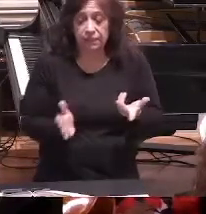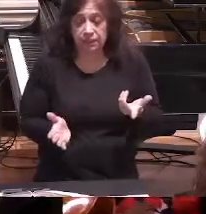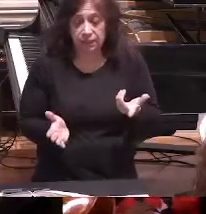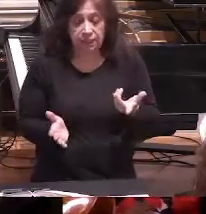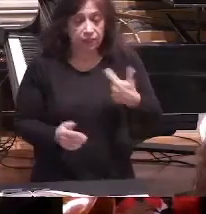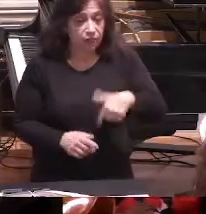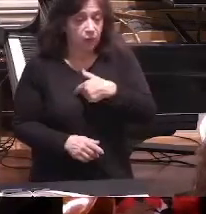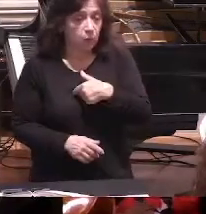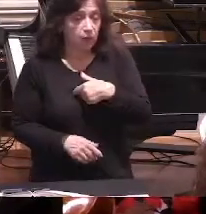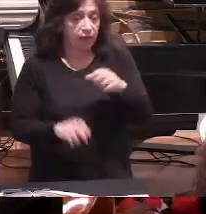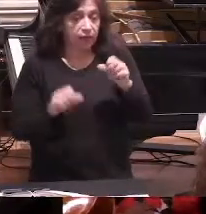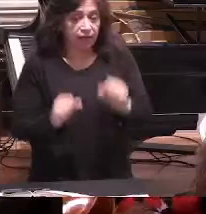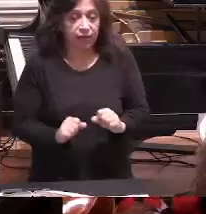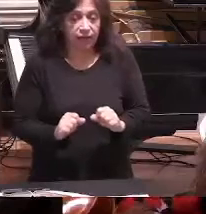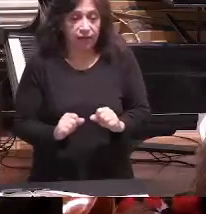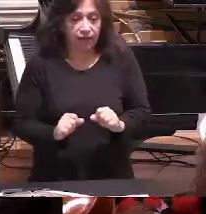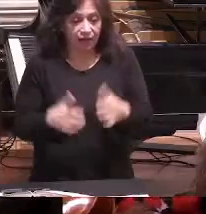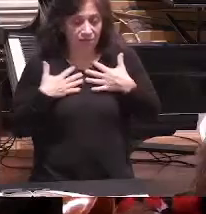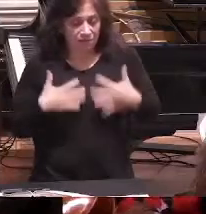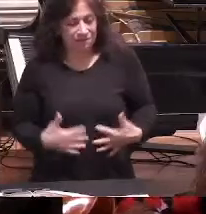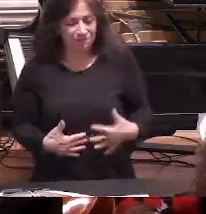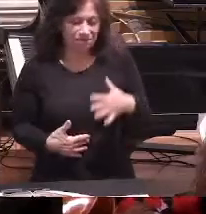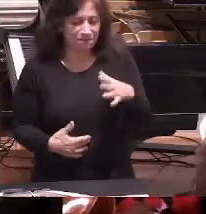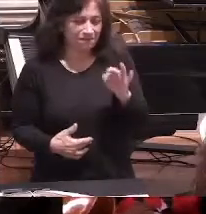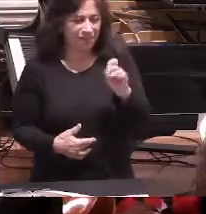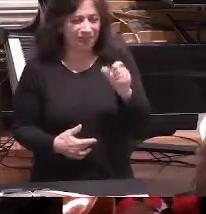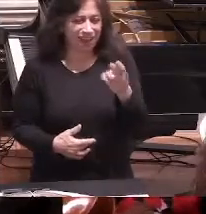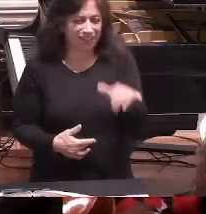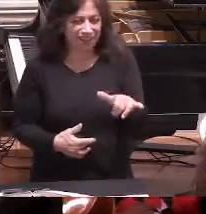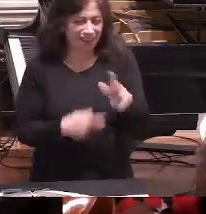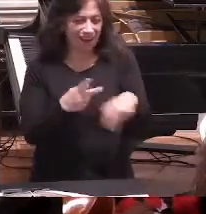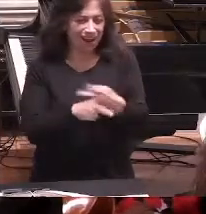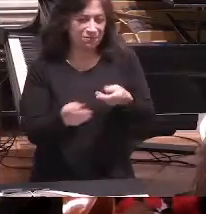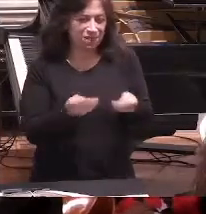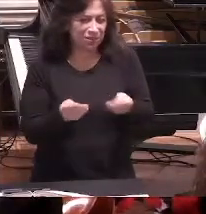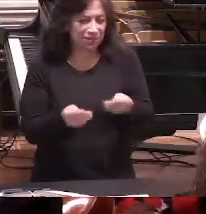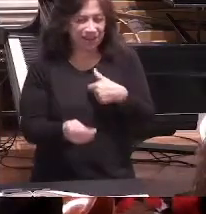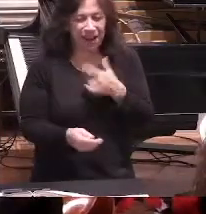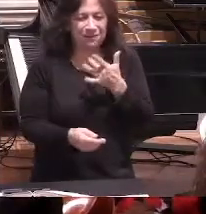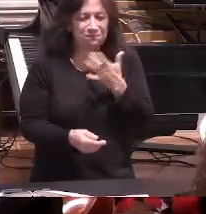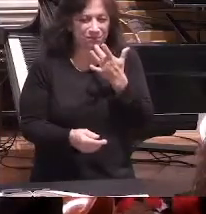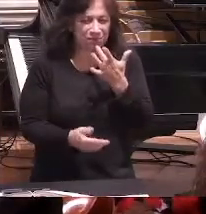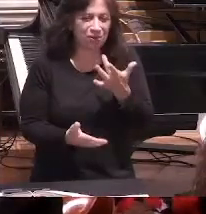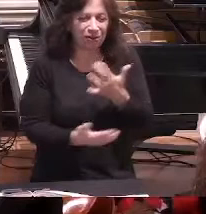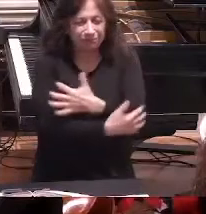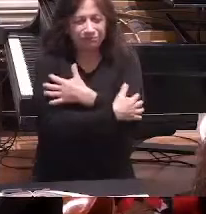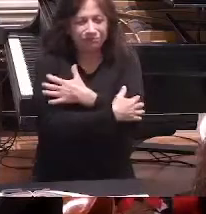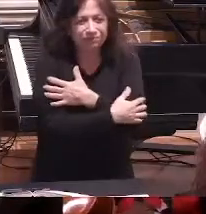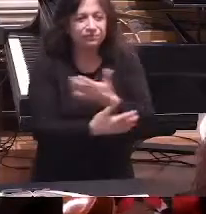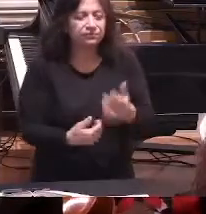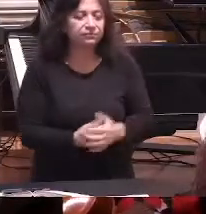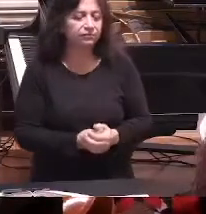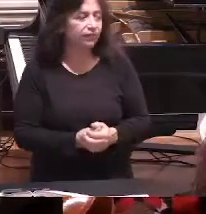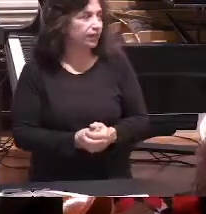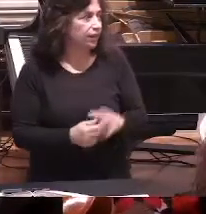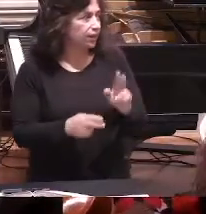that may not mean that we can yet engage in the fleshy kind of ministry that I so long for. I mean, I'm